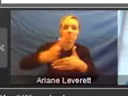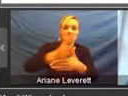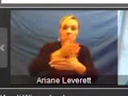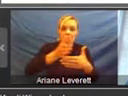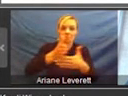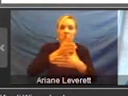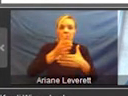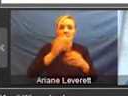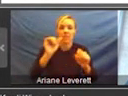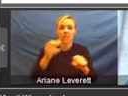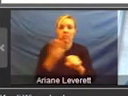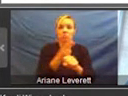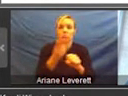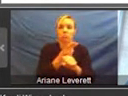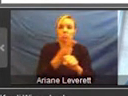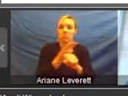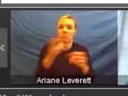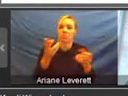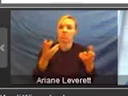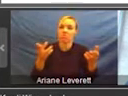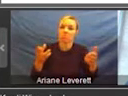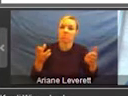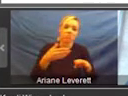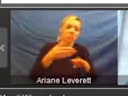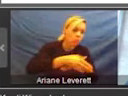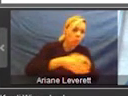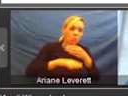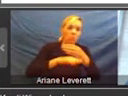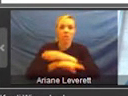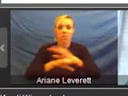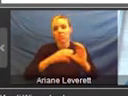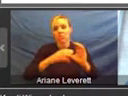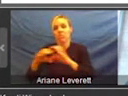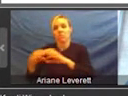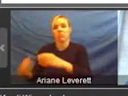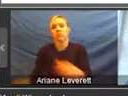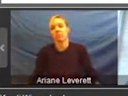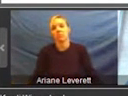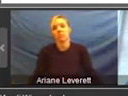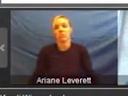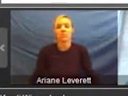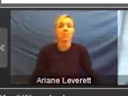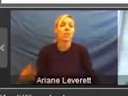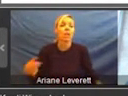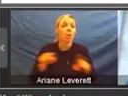applications and tools which are designed in a way that are openly available, freely available,